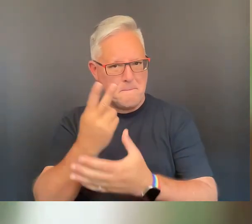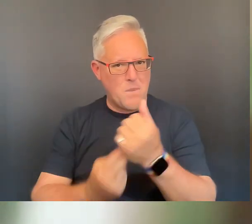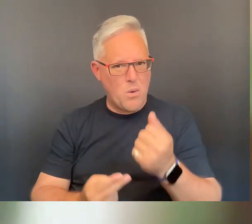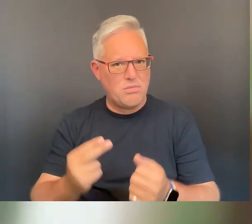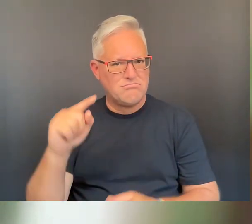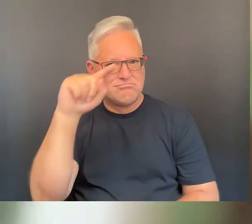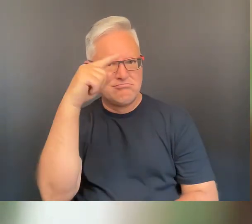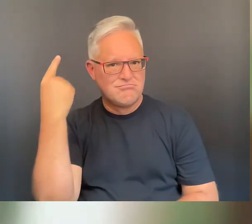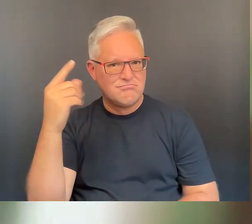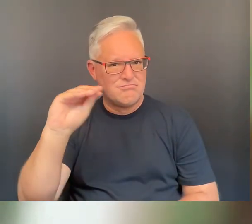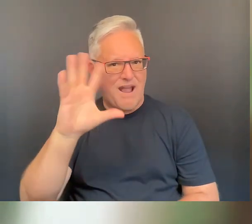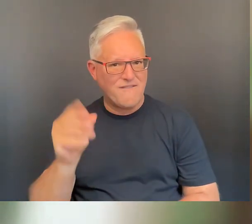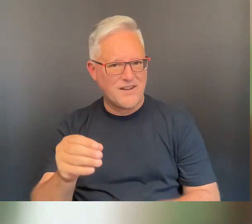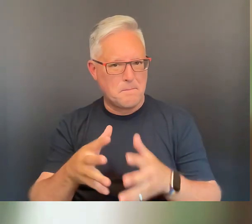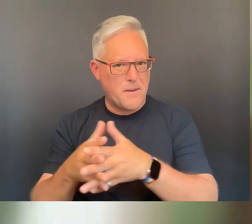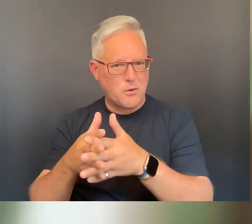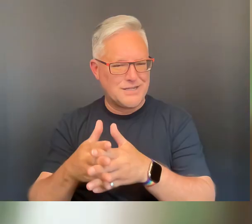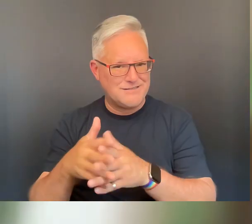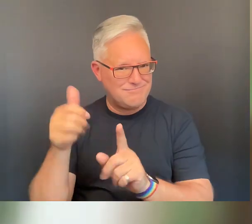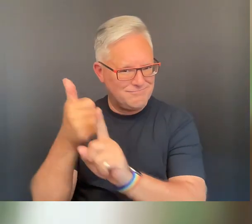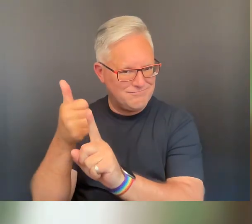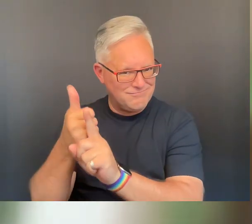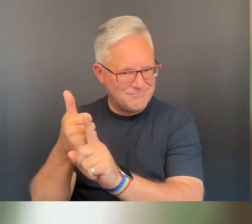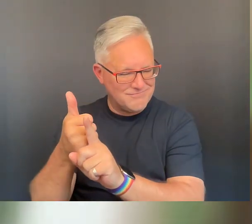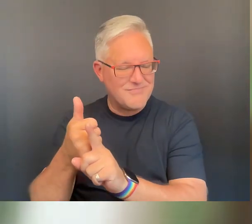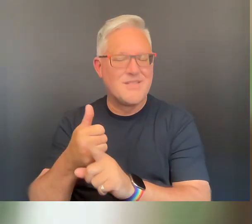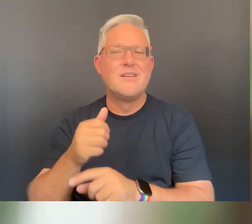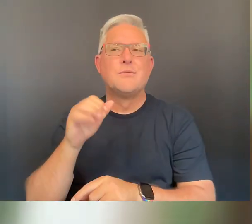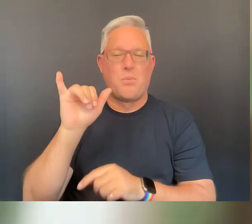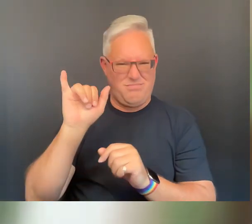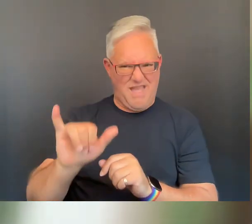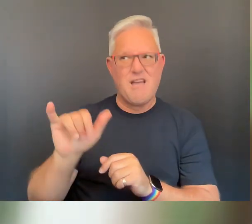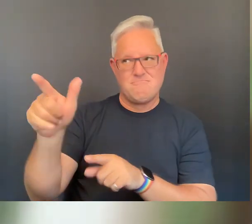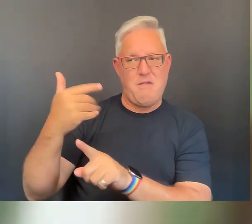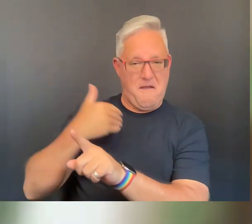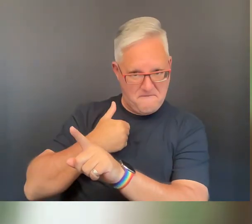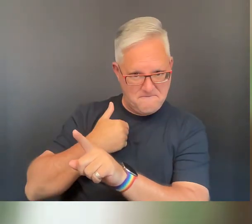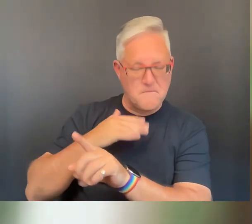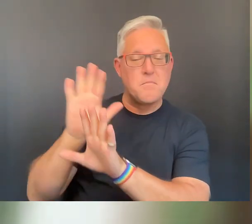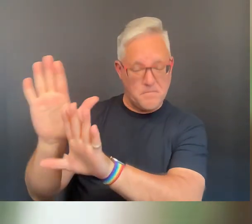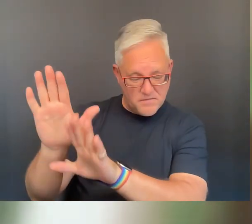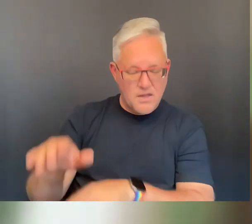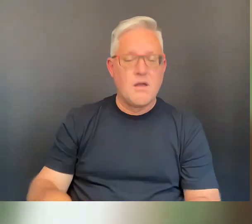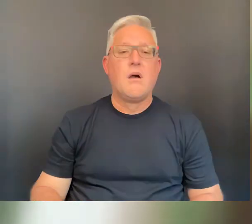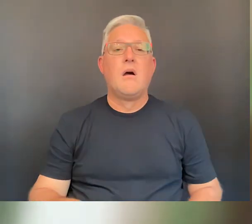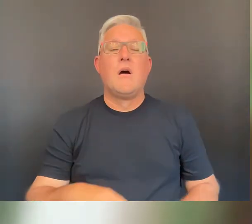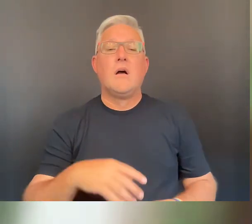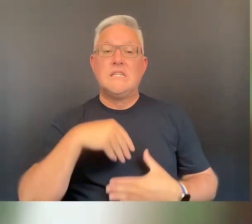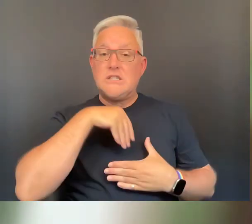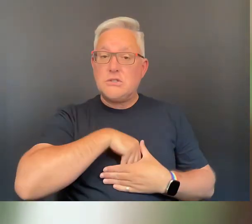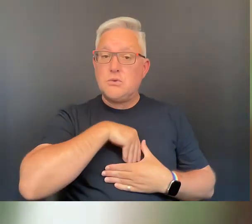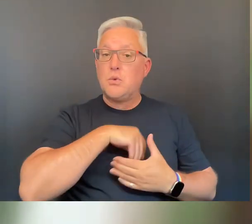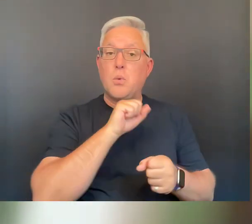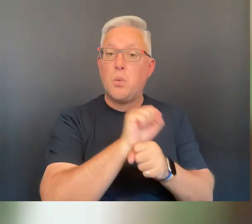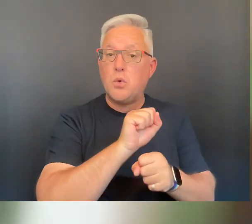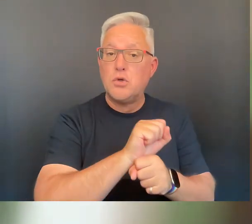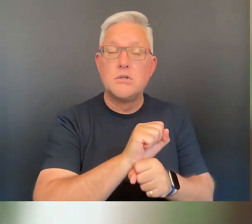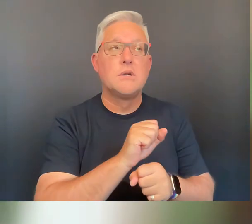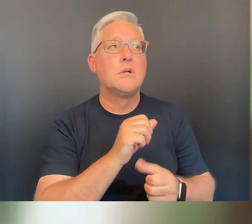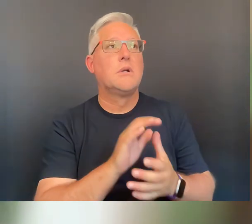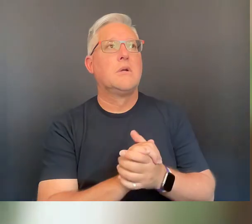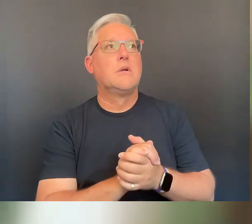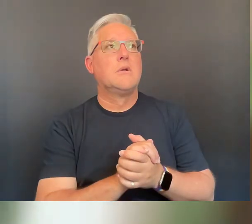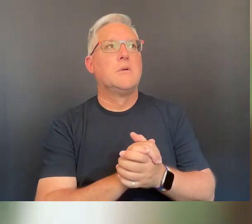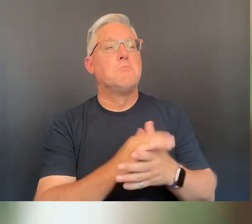So part of the work, what I think of as the internal work is not only,